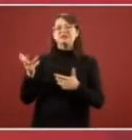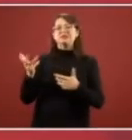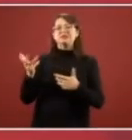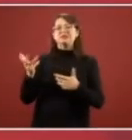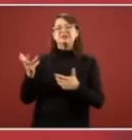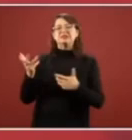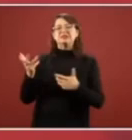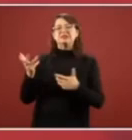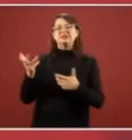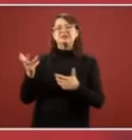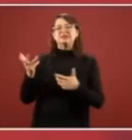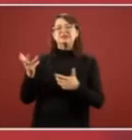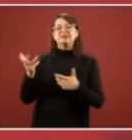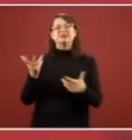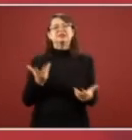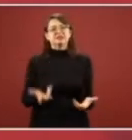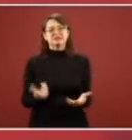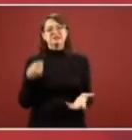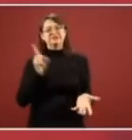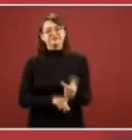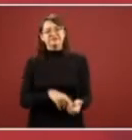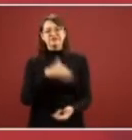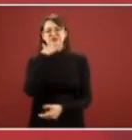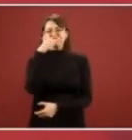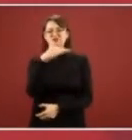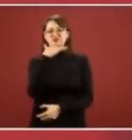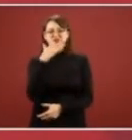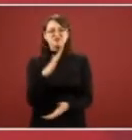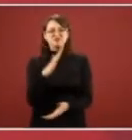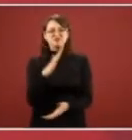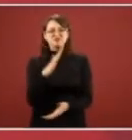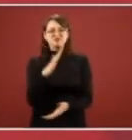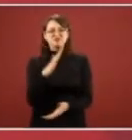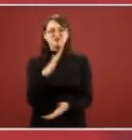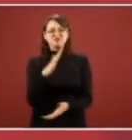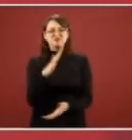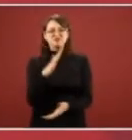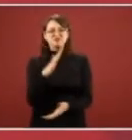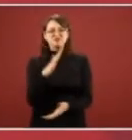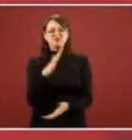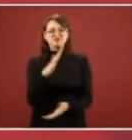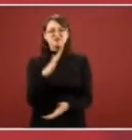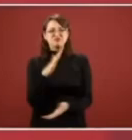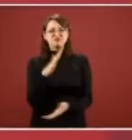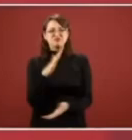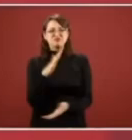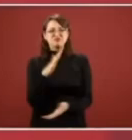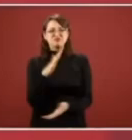Also because of corruption. Por contubernio. Because of